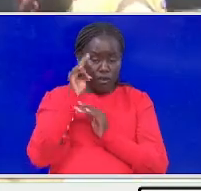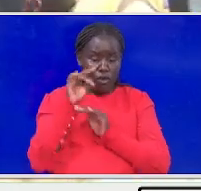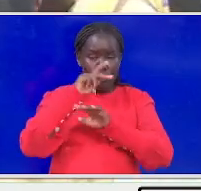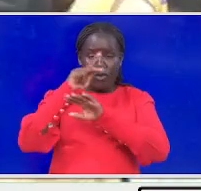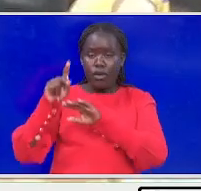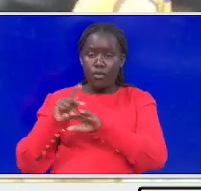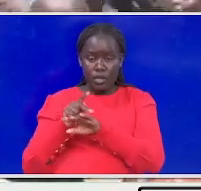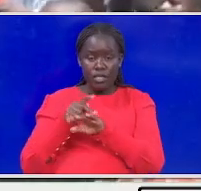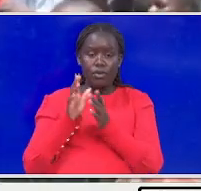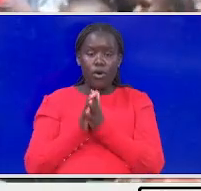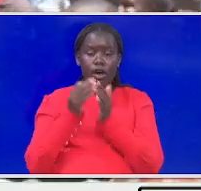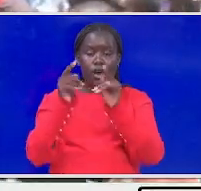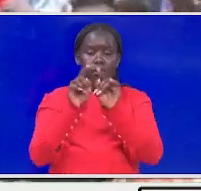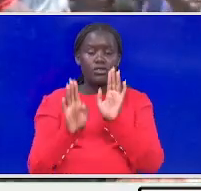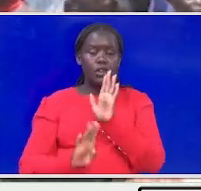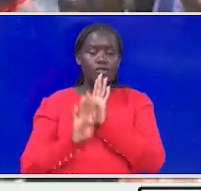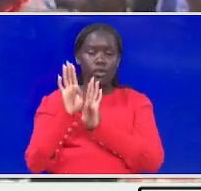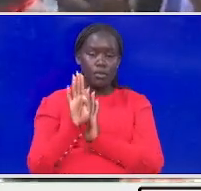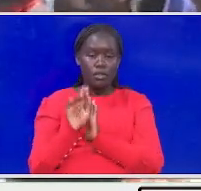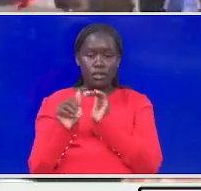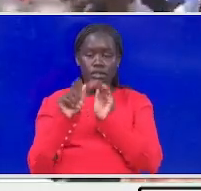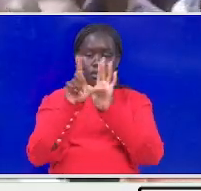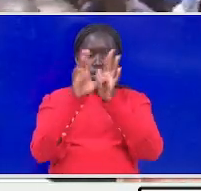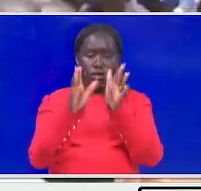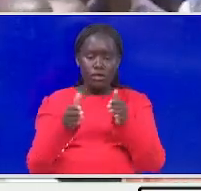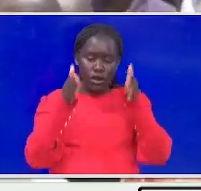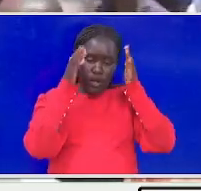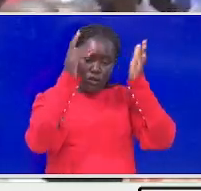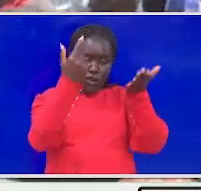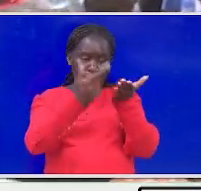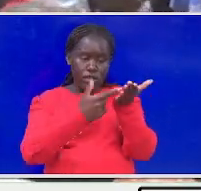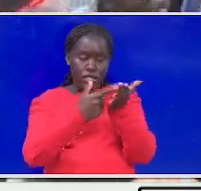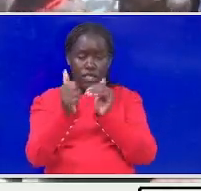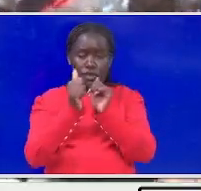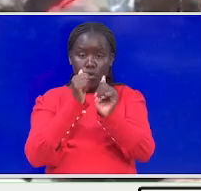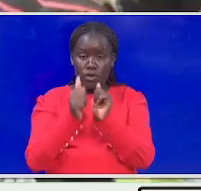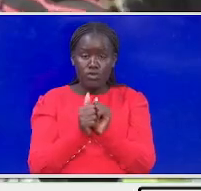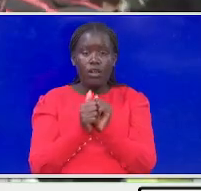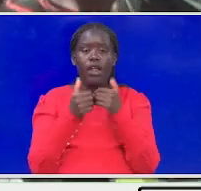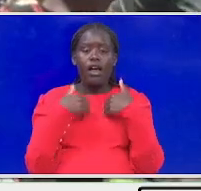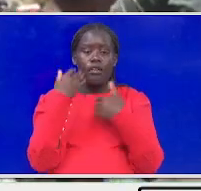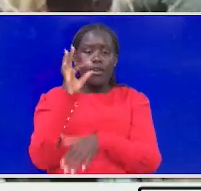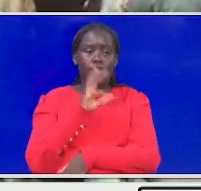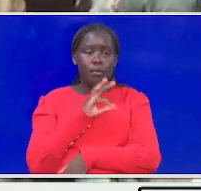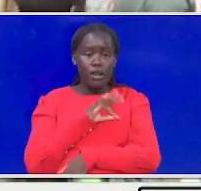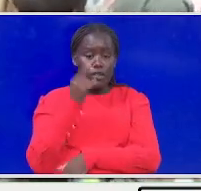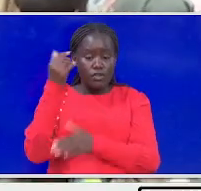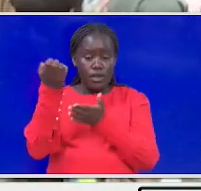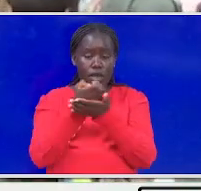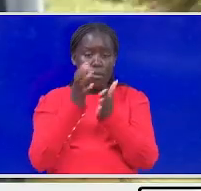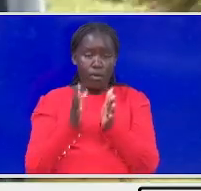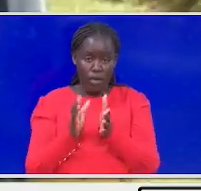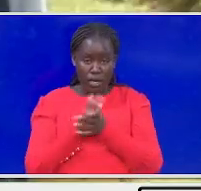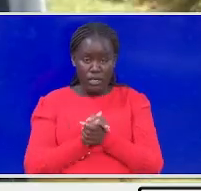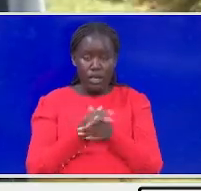principle, let alone development, and urge legislators to focus on motions that would yield tangible benefits for their employer, the